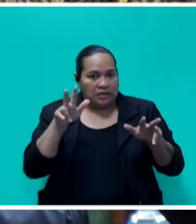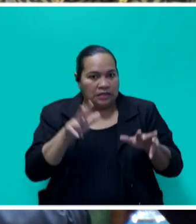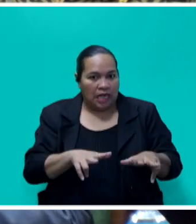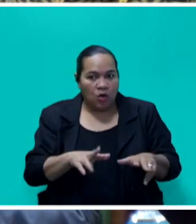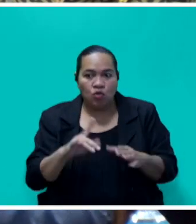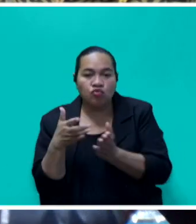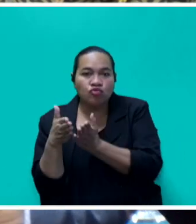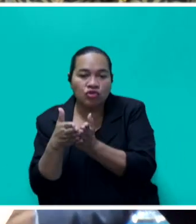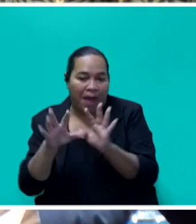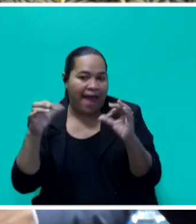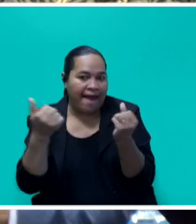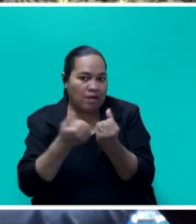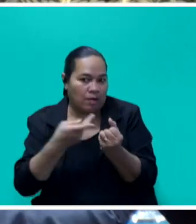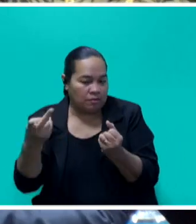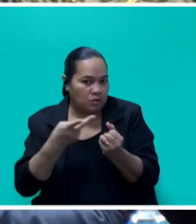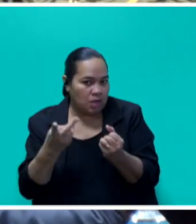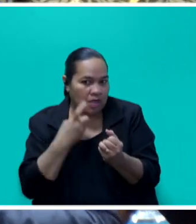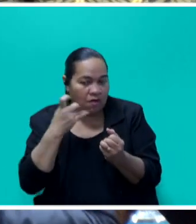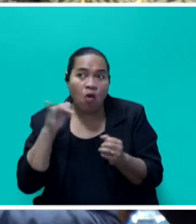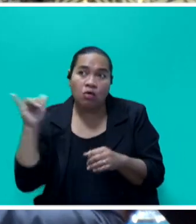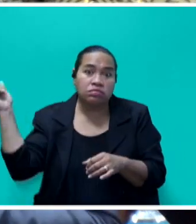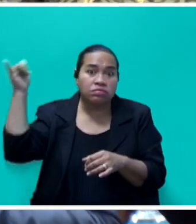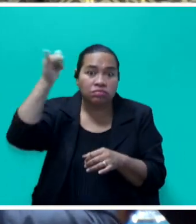rider agreements, air